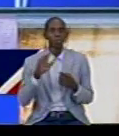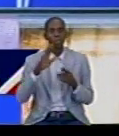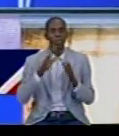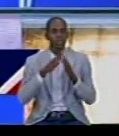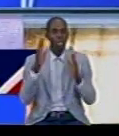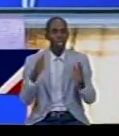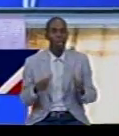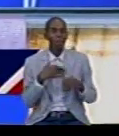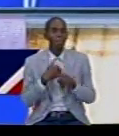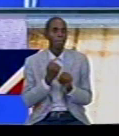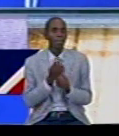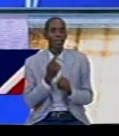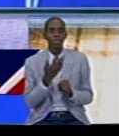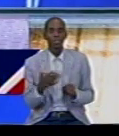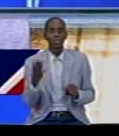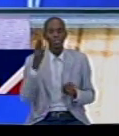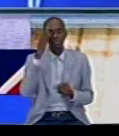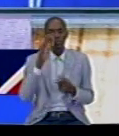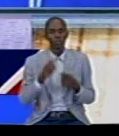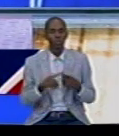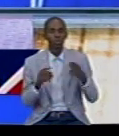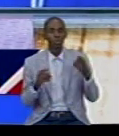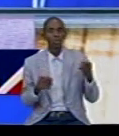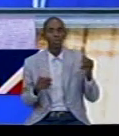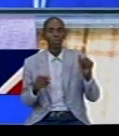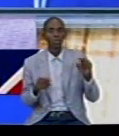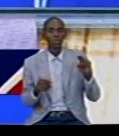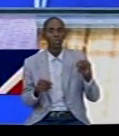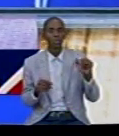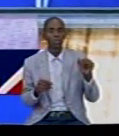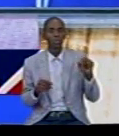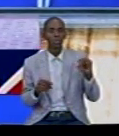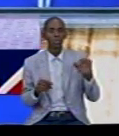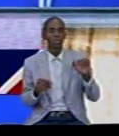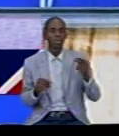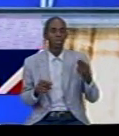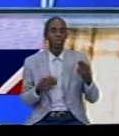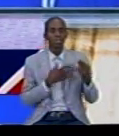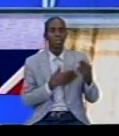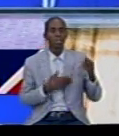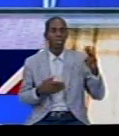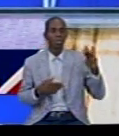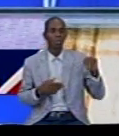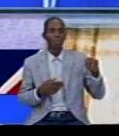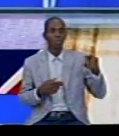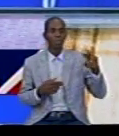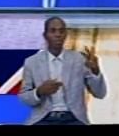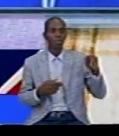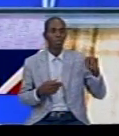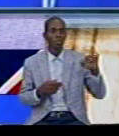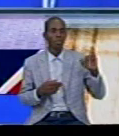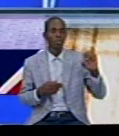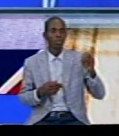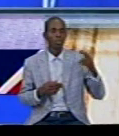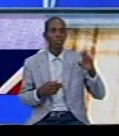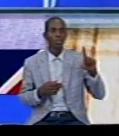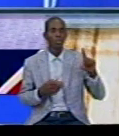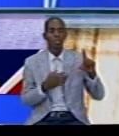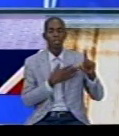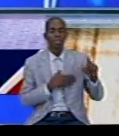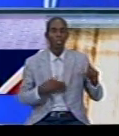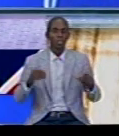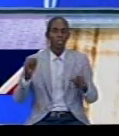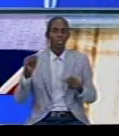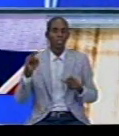the thing known to Ananias and Mishael and Azariah, his companions. Verse 18,